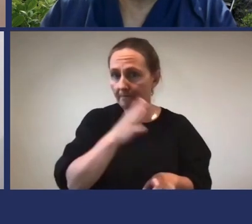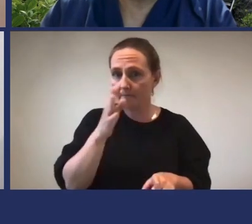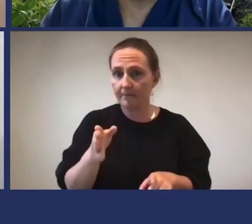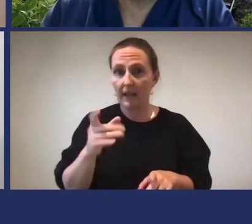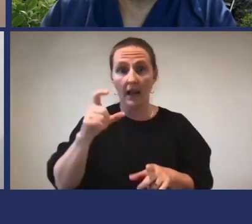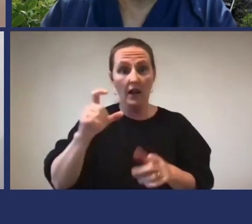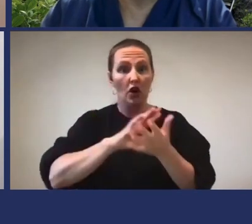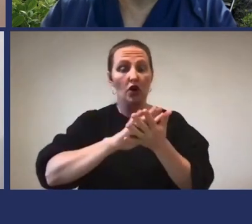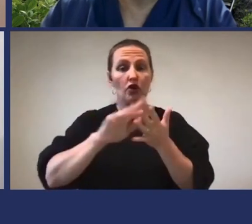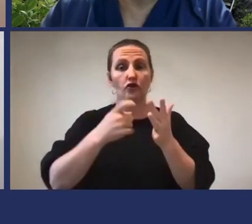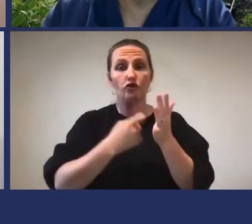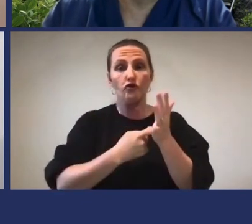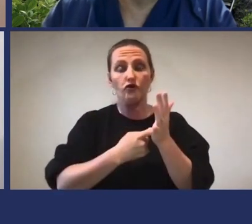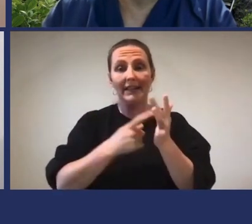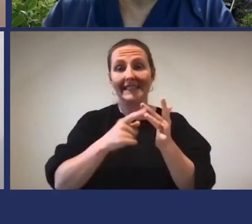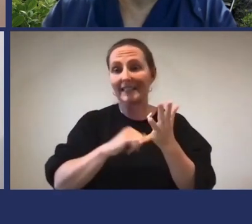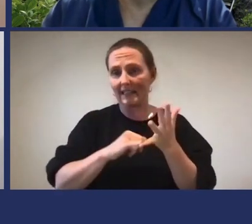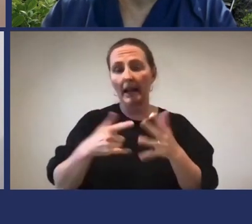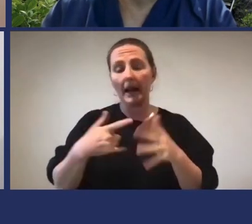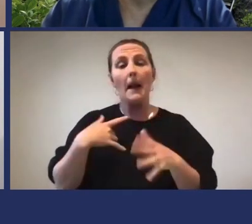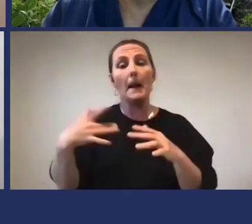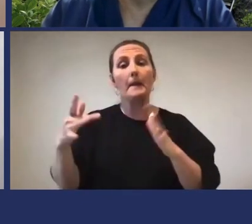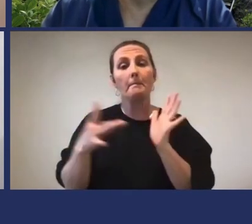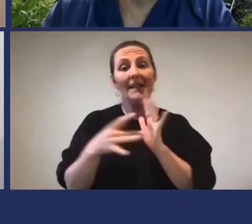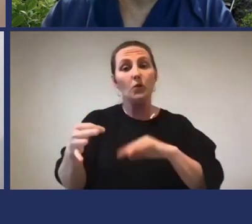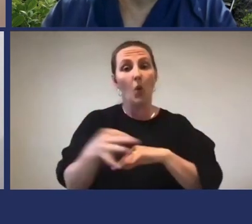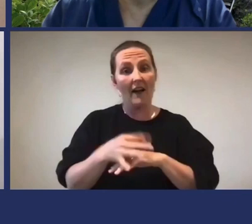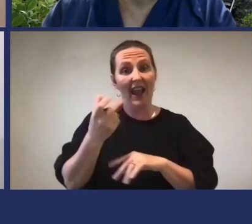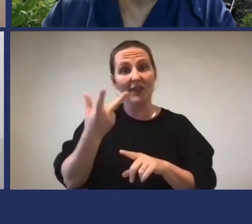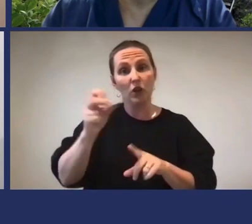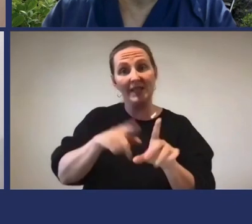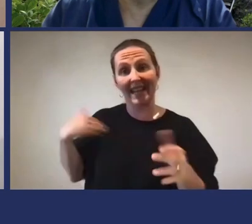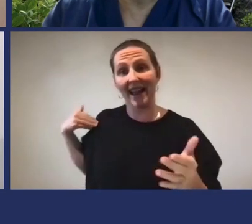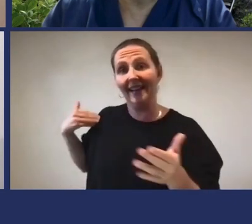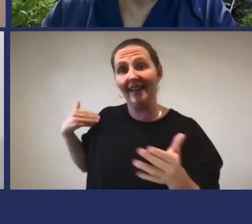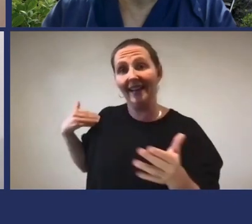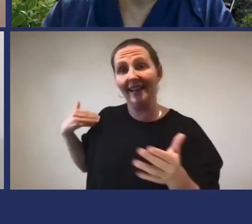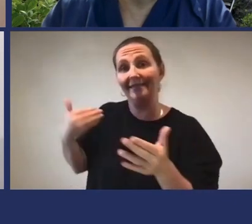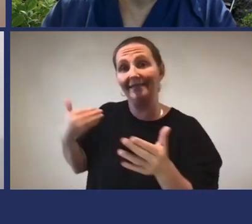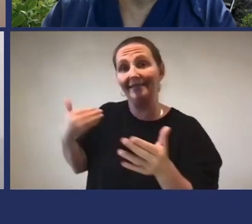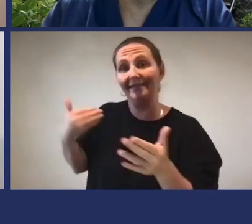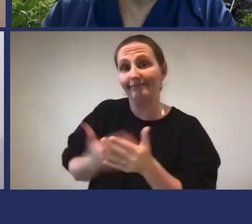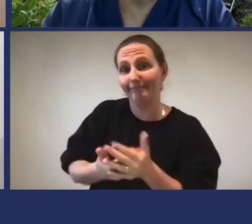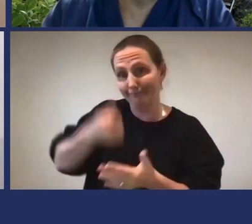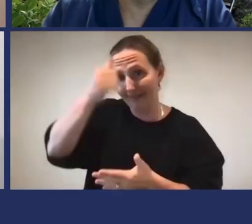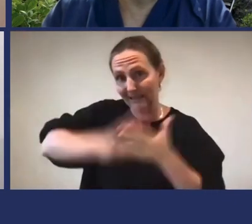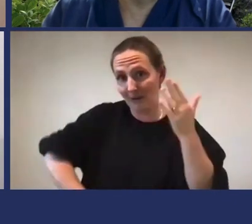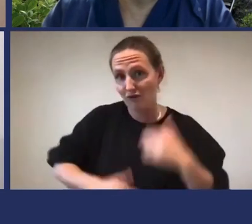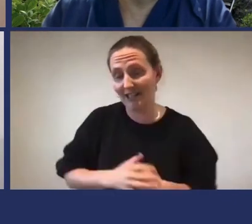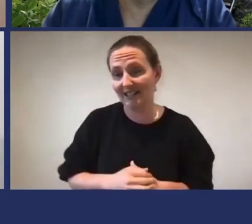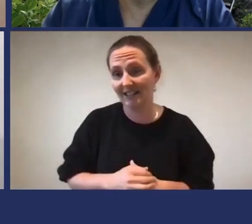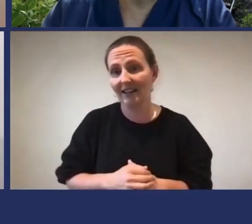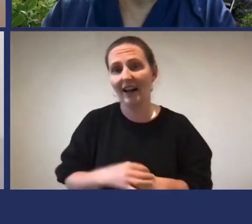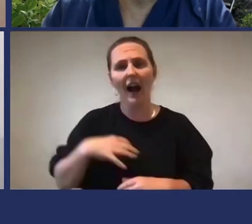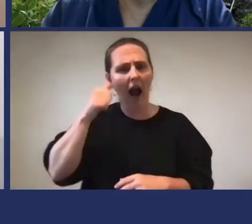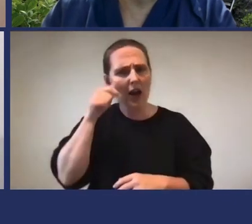Chris Mallon is an incredible midwife. You've got 20 years midwifery experience, and I know you do a bit of work with Kara at Middlemore.